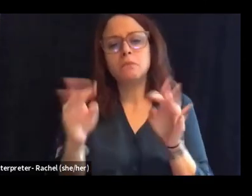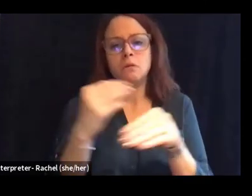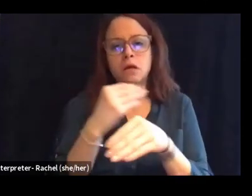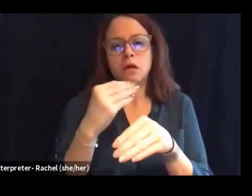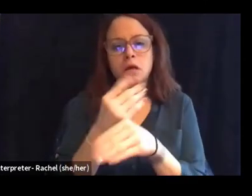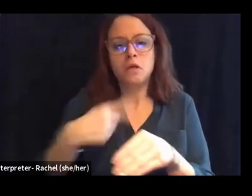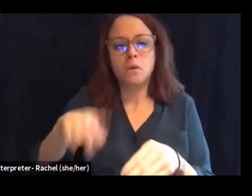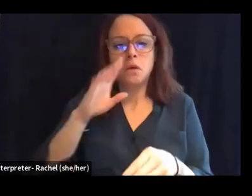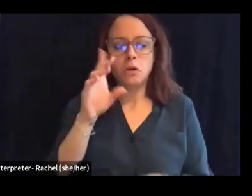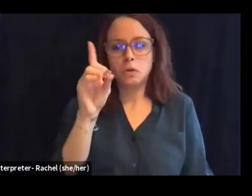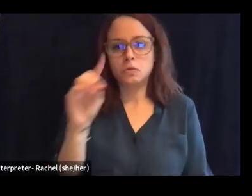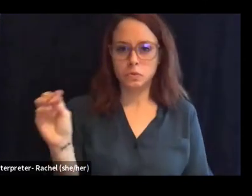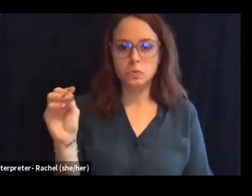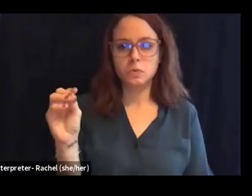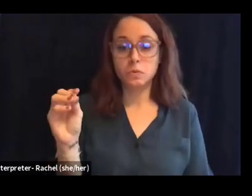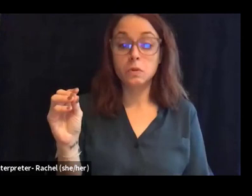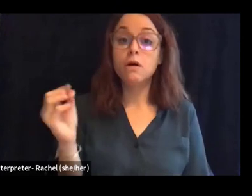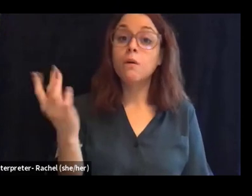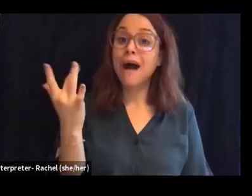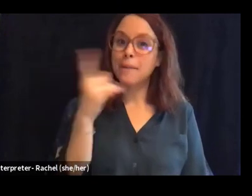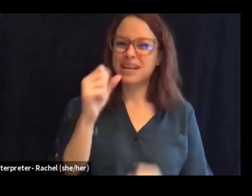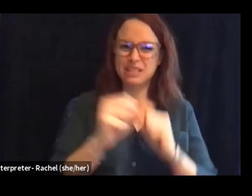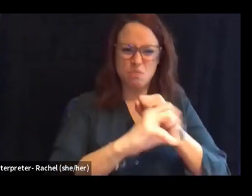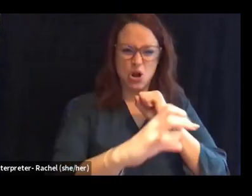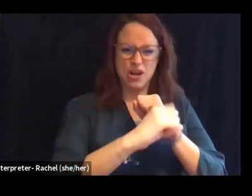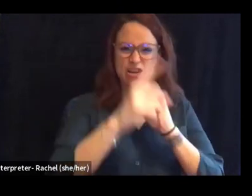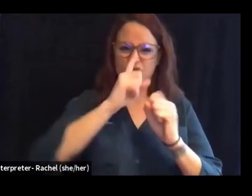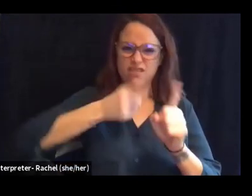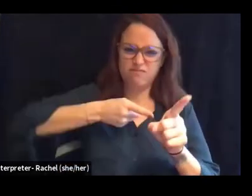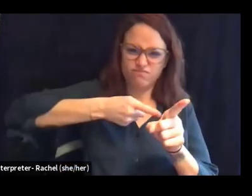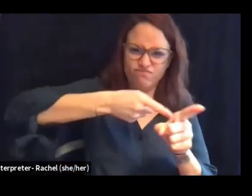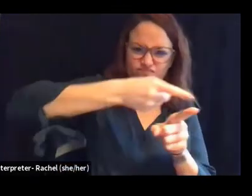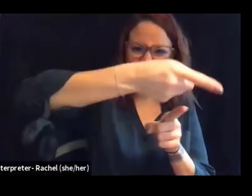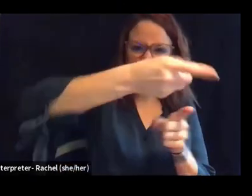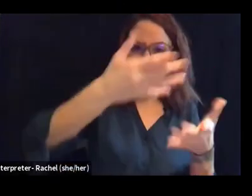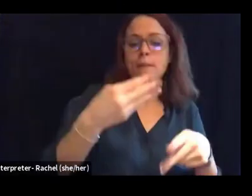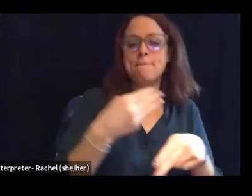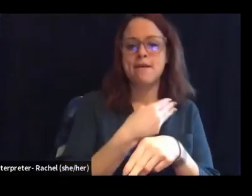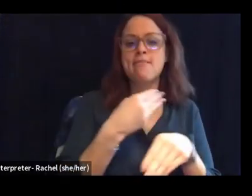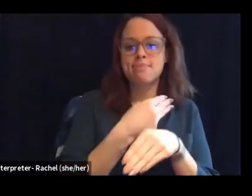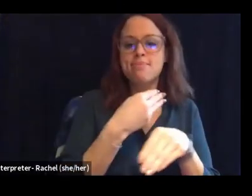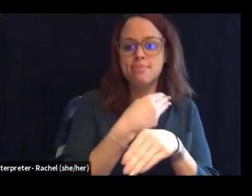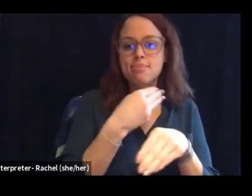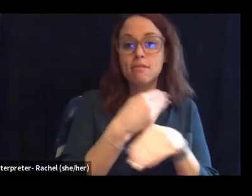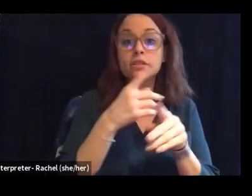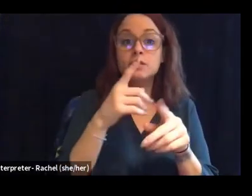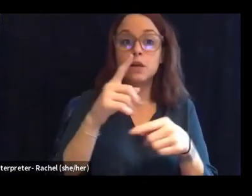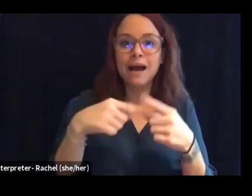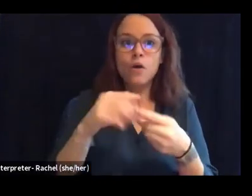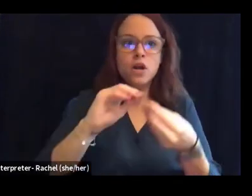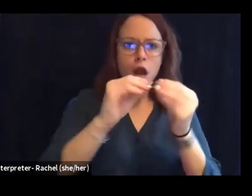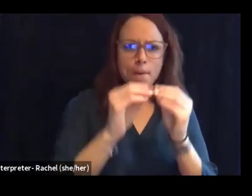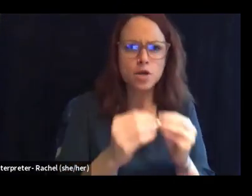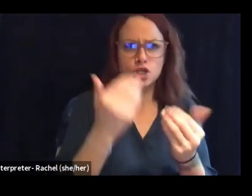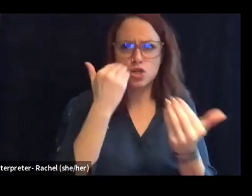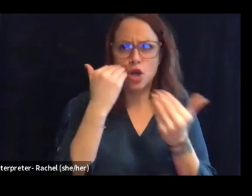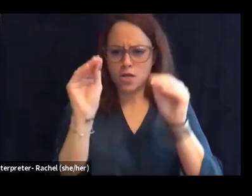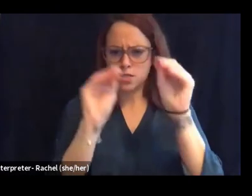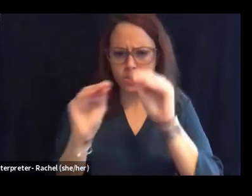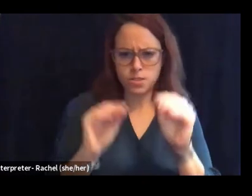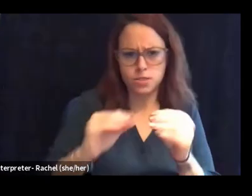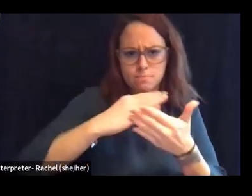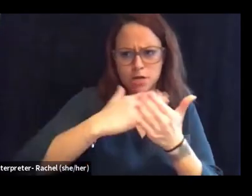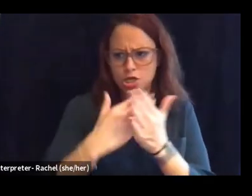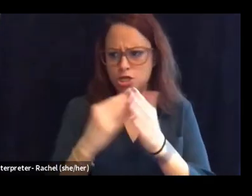is probably more about math than anything else. It's all about knowing your numbers. And the